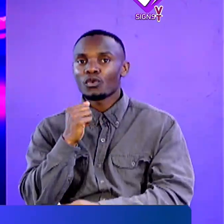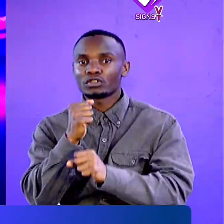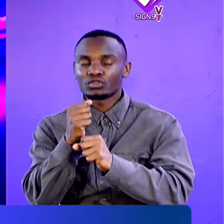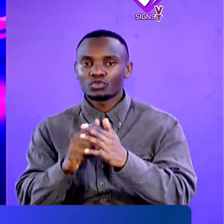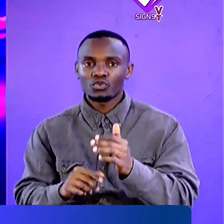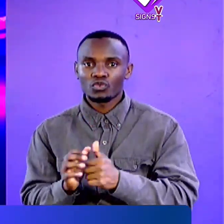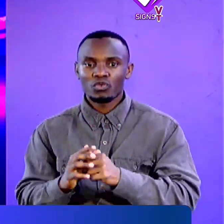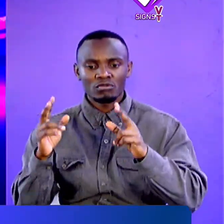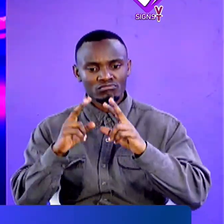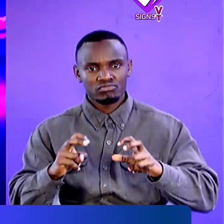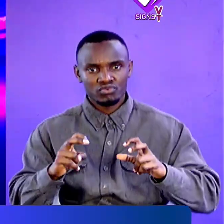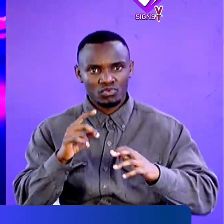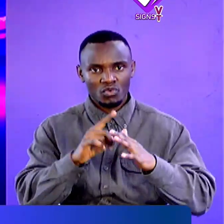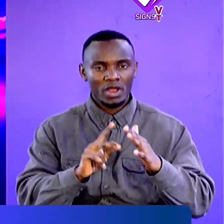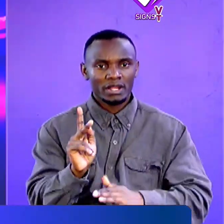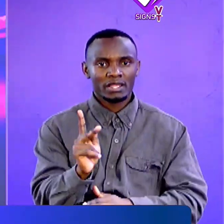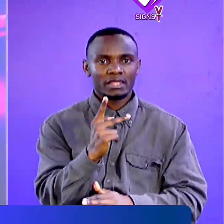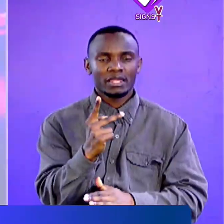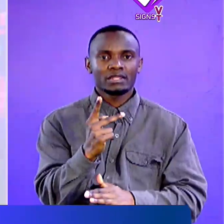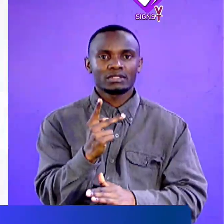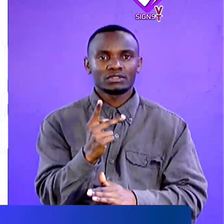Kenya's privileged status as a major